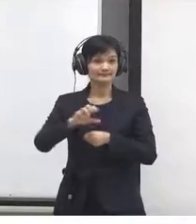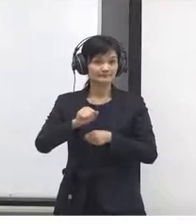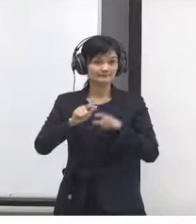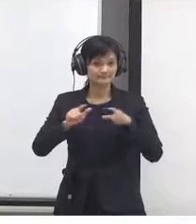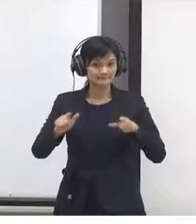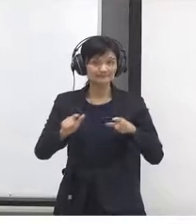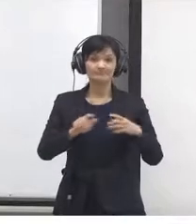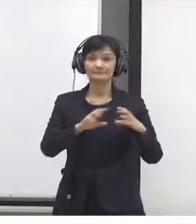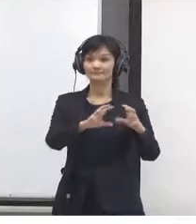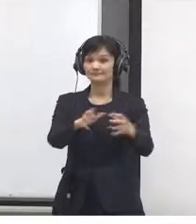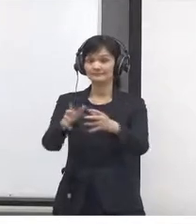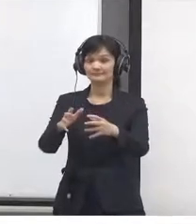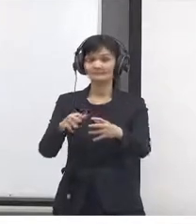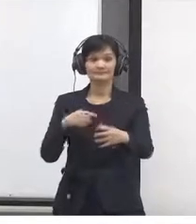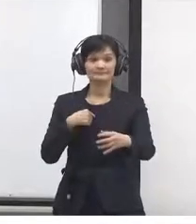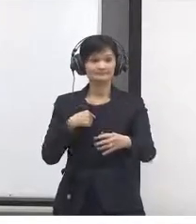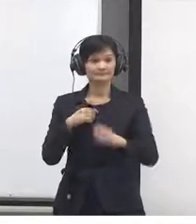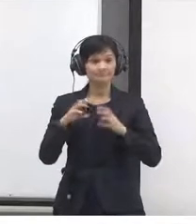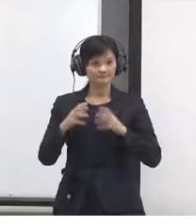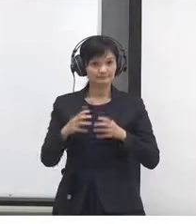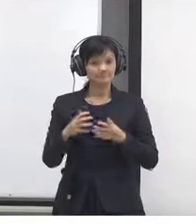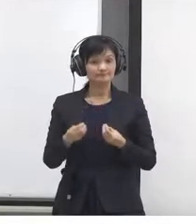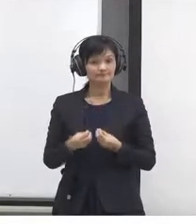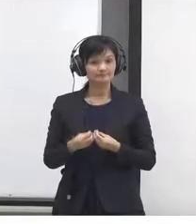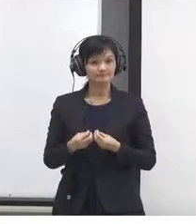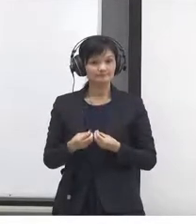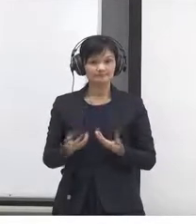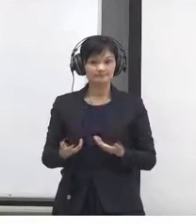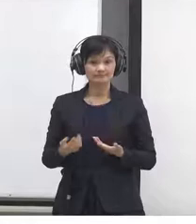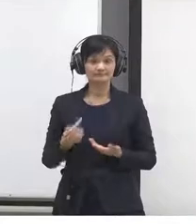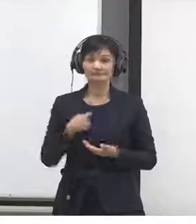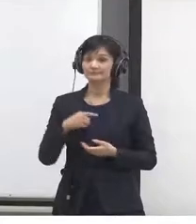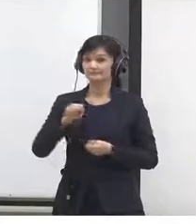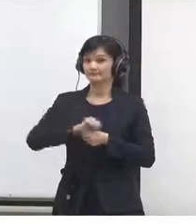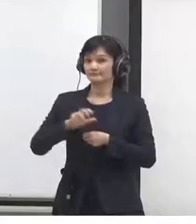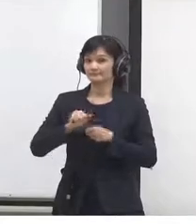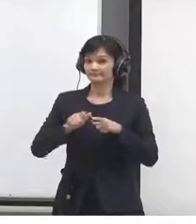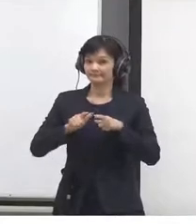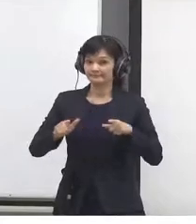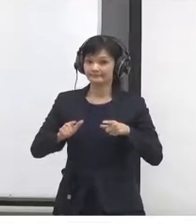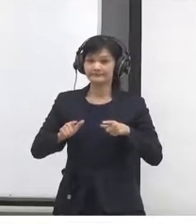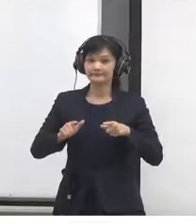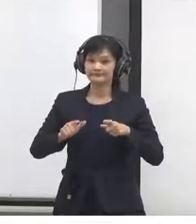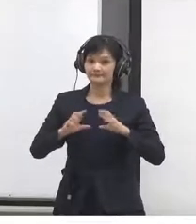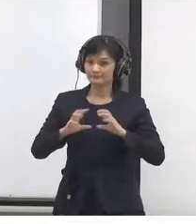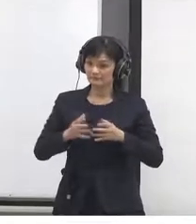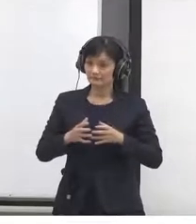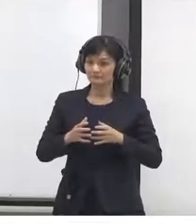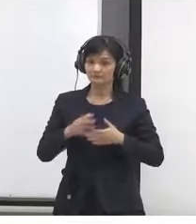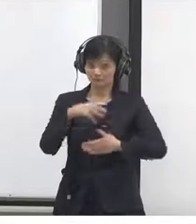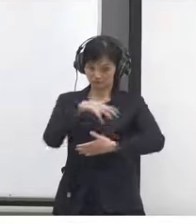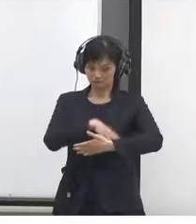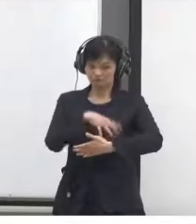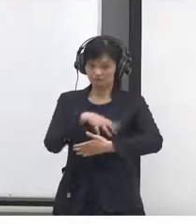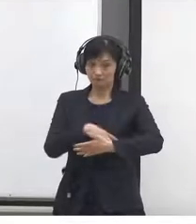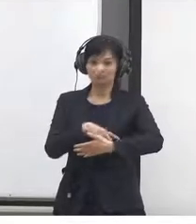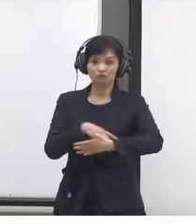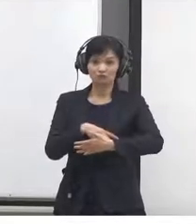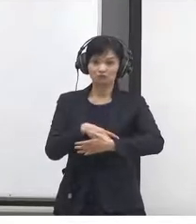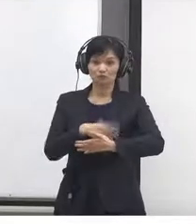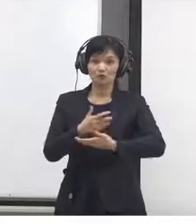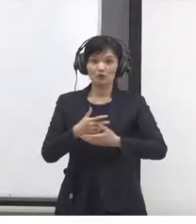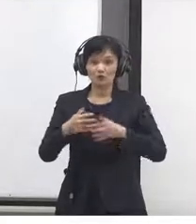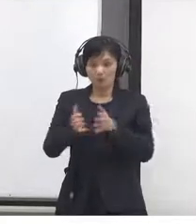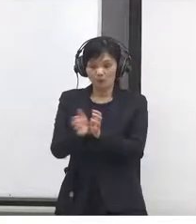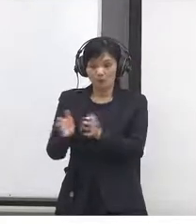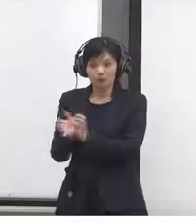Toronto, there are a number of not-for-profit organizations that we've worked with. Some of our projects